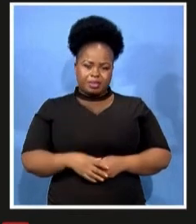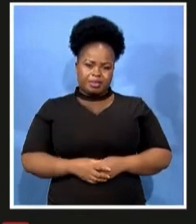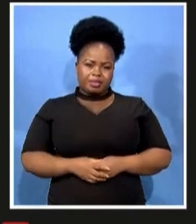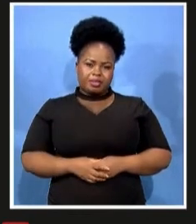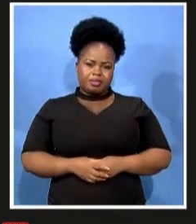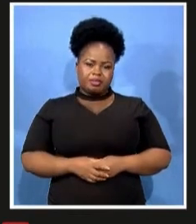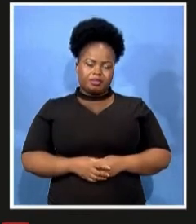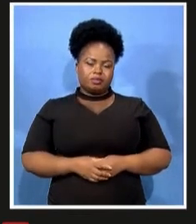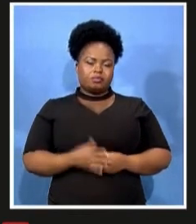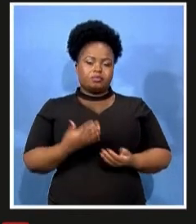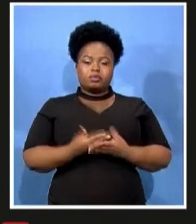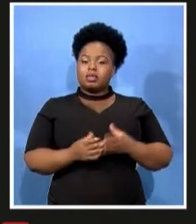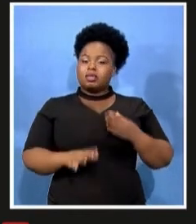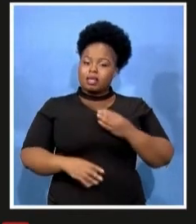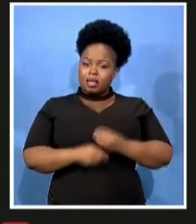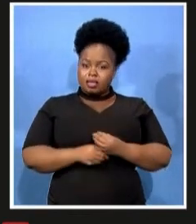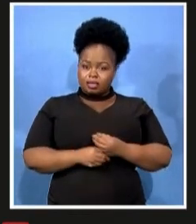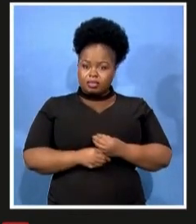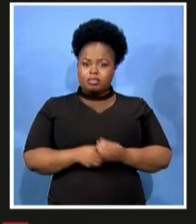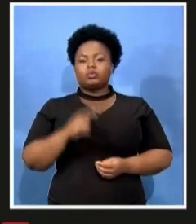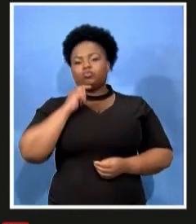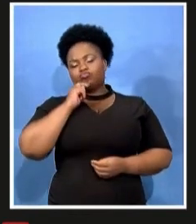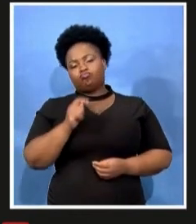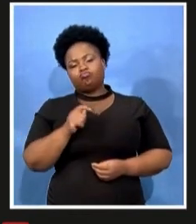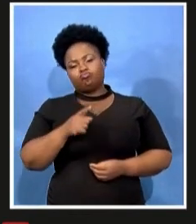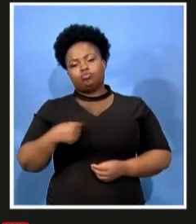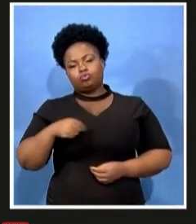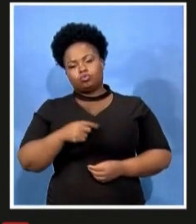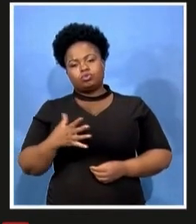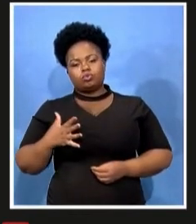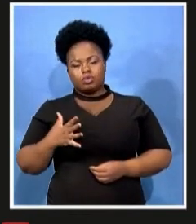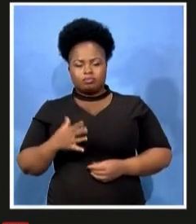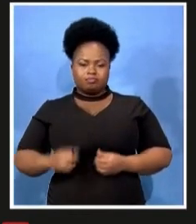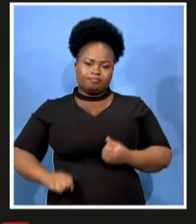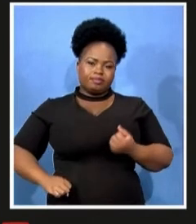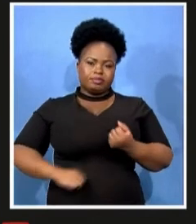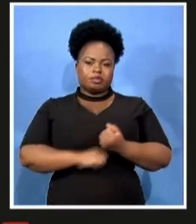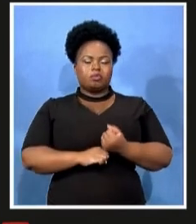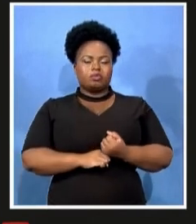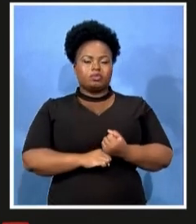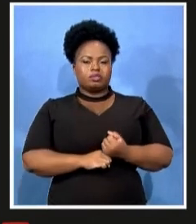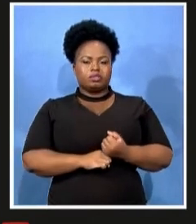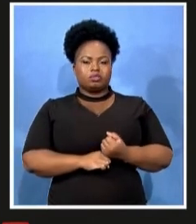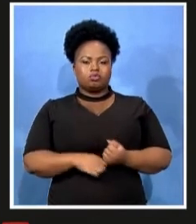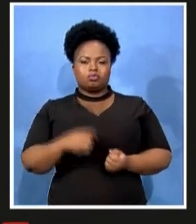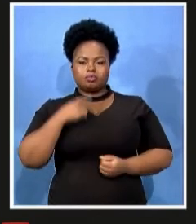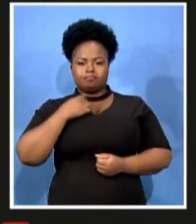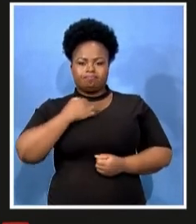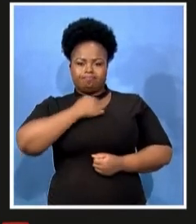want to support a message of condolence to that family that